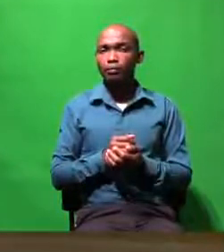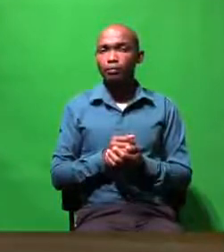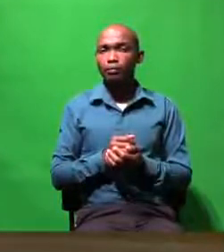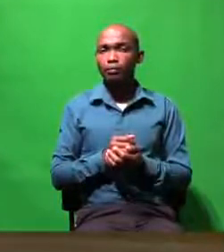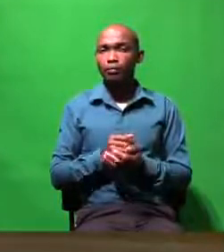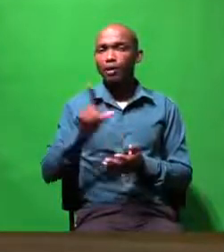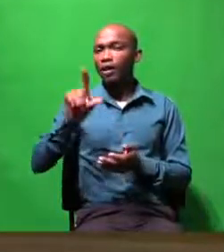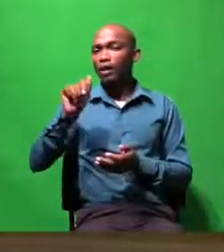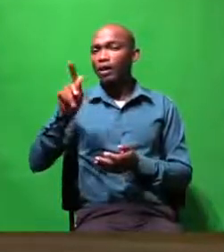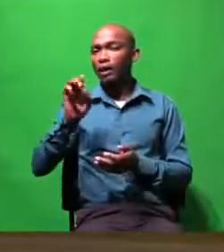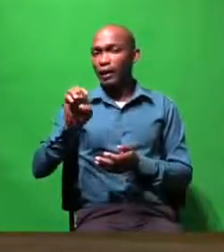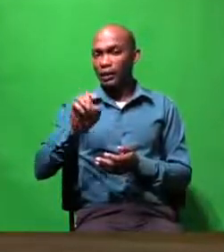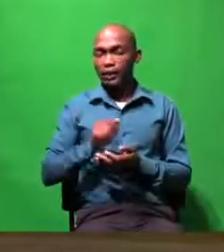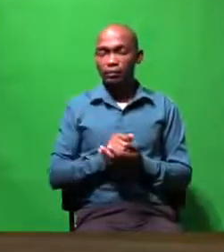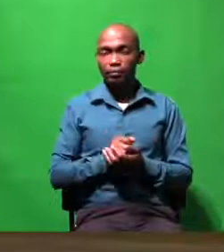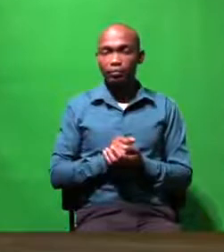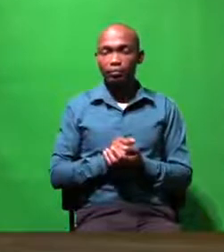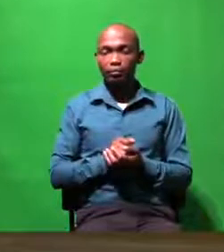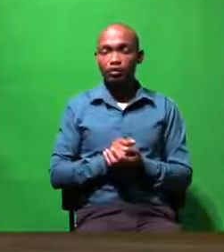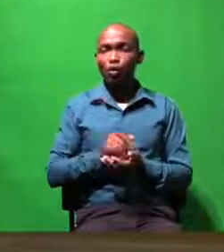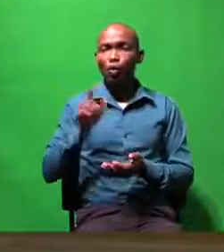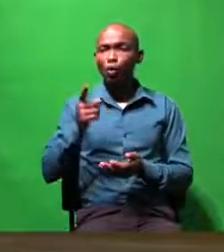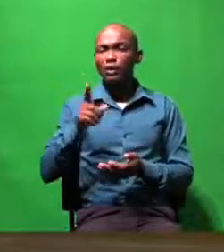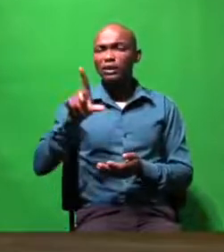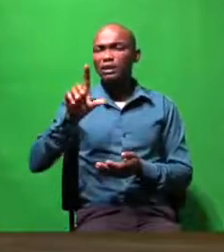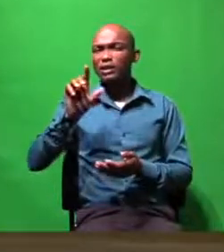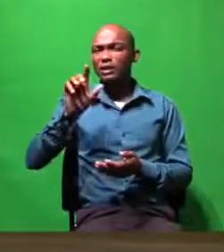Is a lakes. What is a lakes?